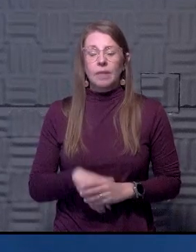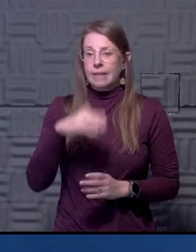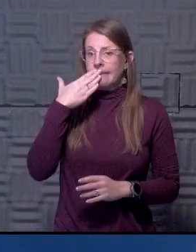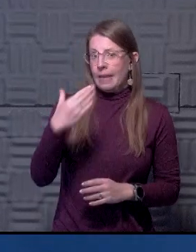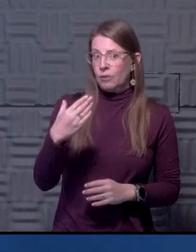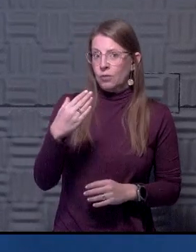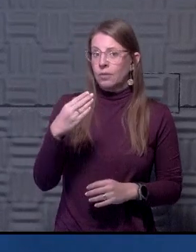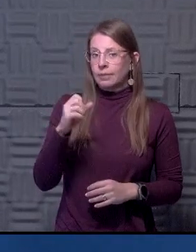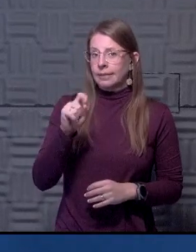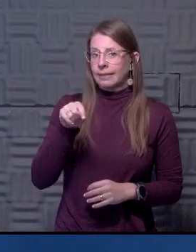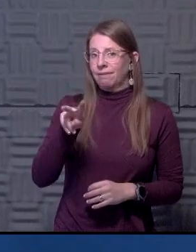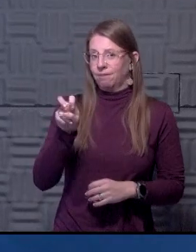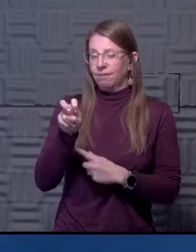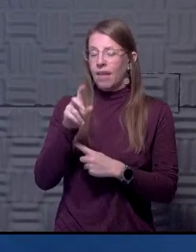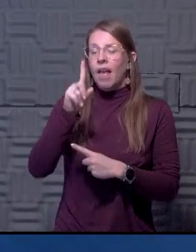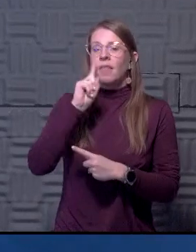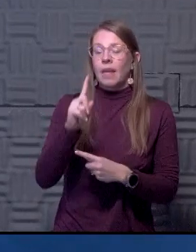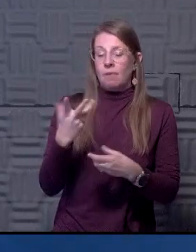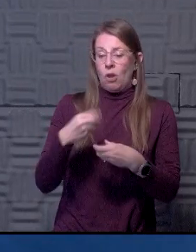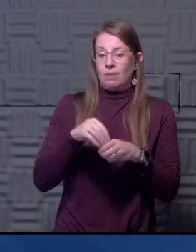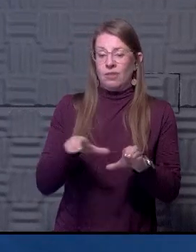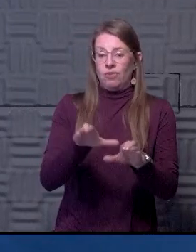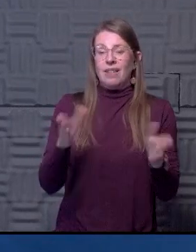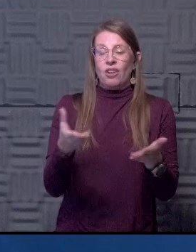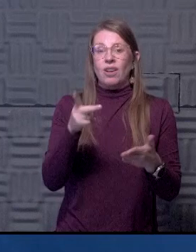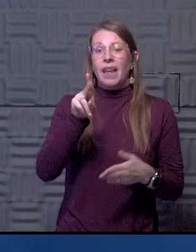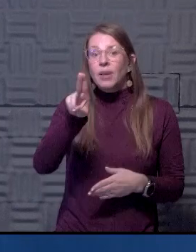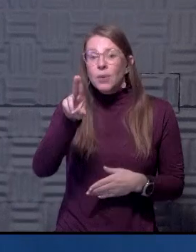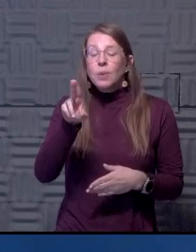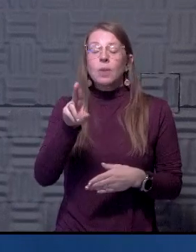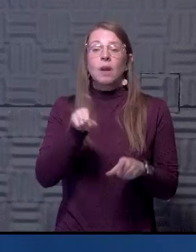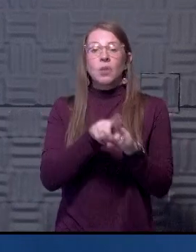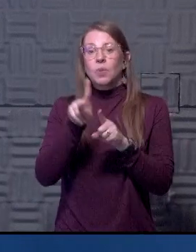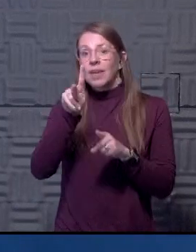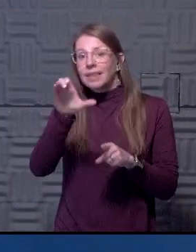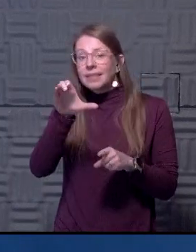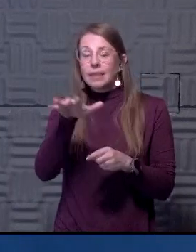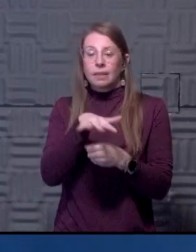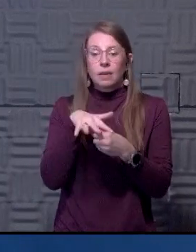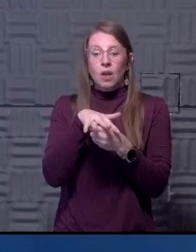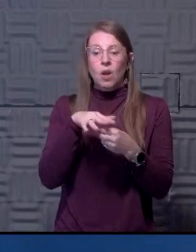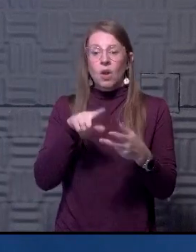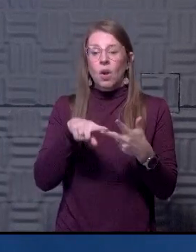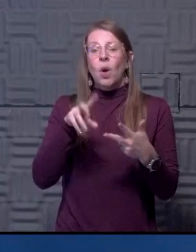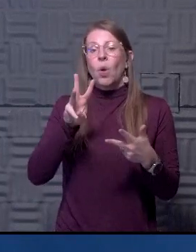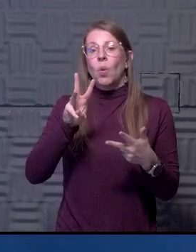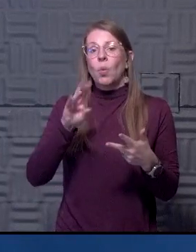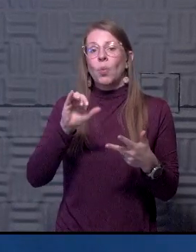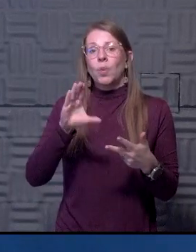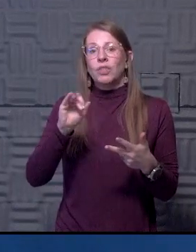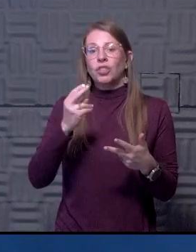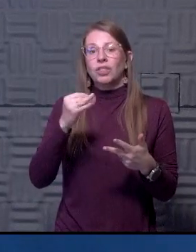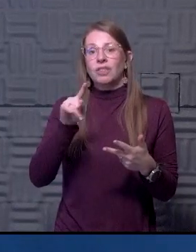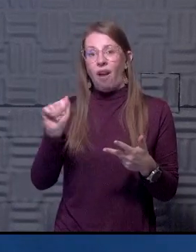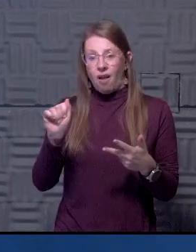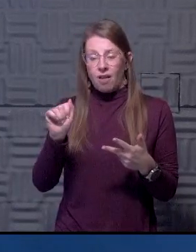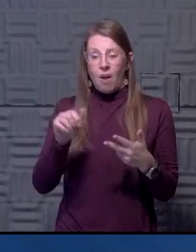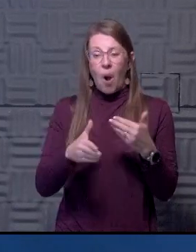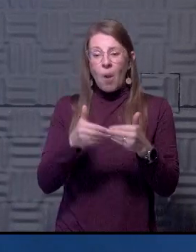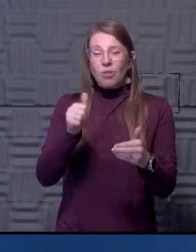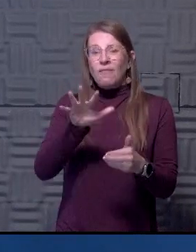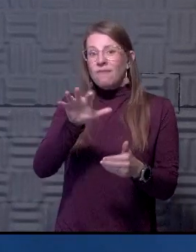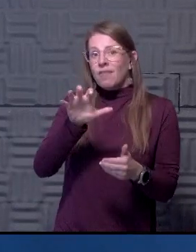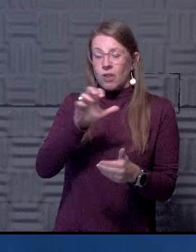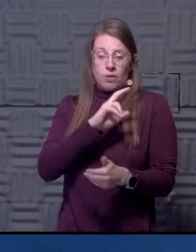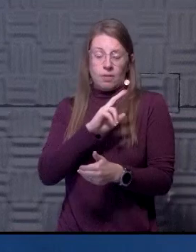the participation here at KU and in the Kansas City region and in Wichita has been great. We have almost 500 participants